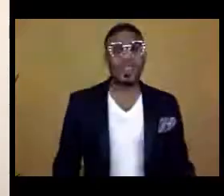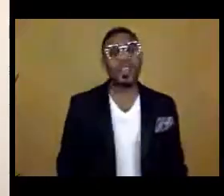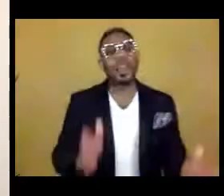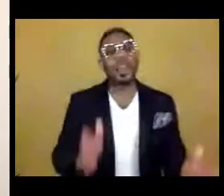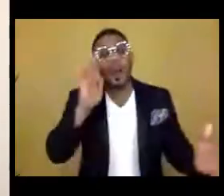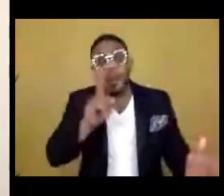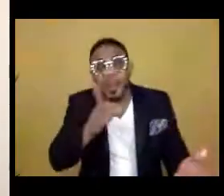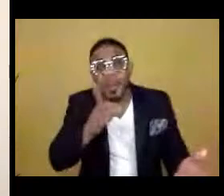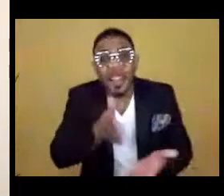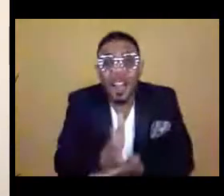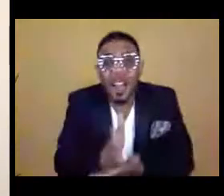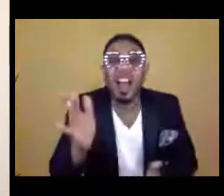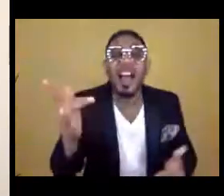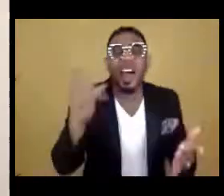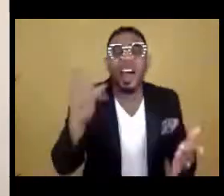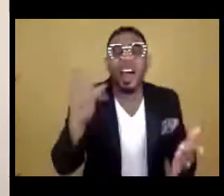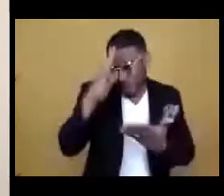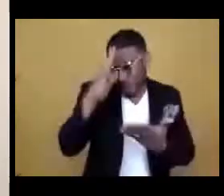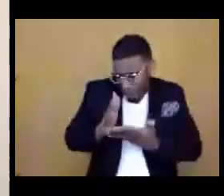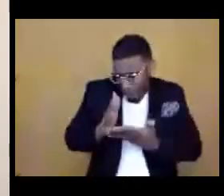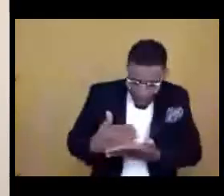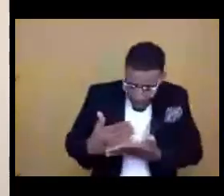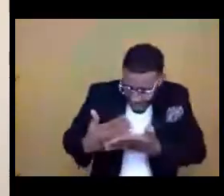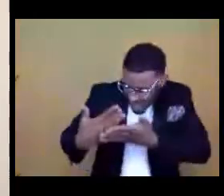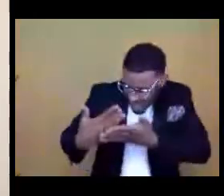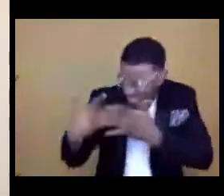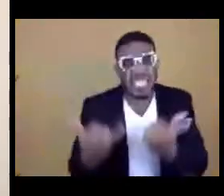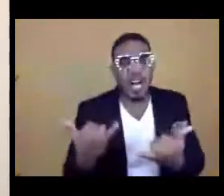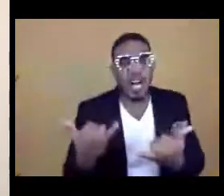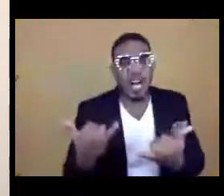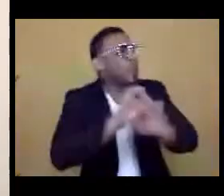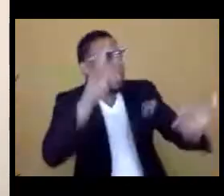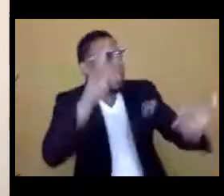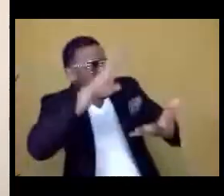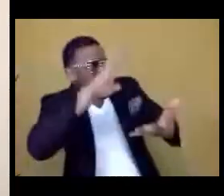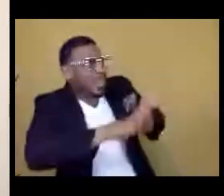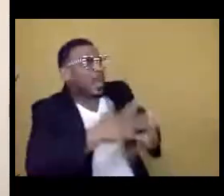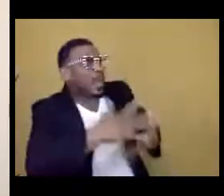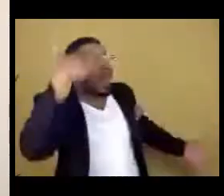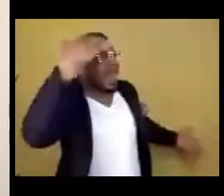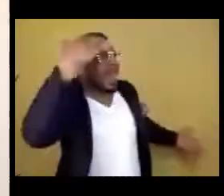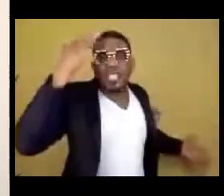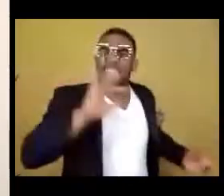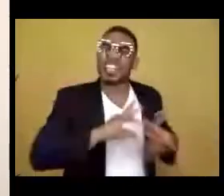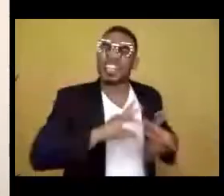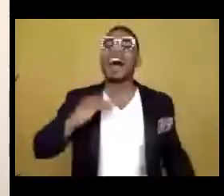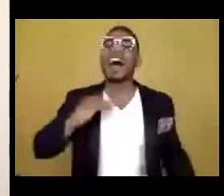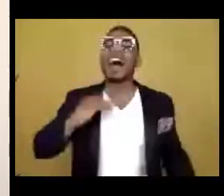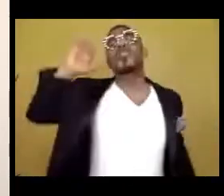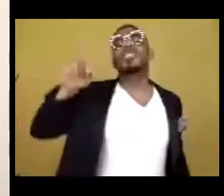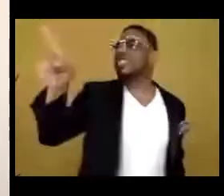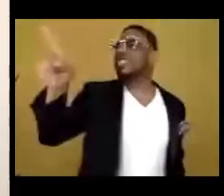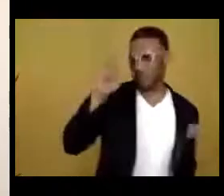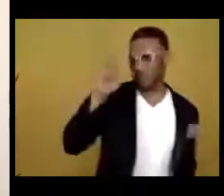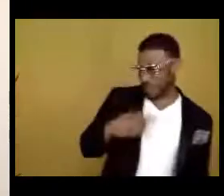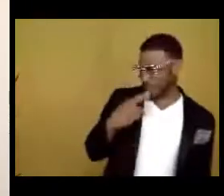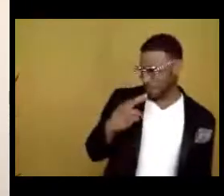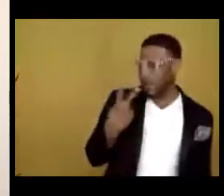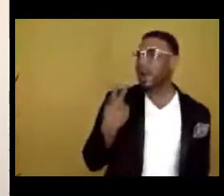I've lost my mind, and nobody believes me. Said I know that she don't need